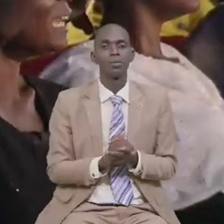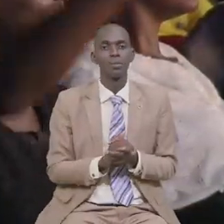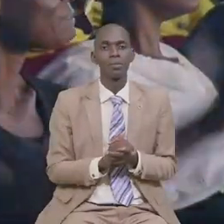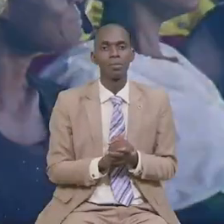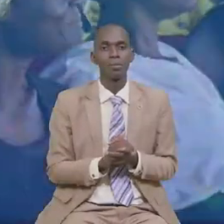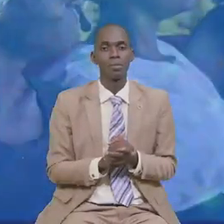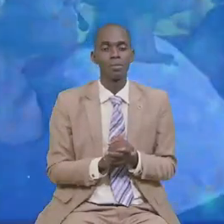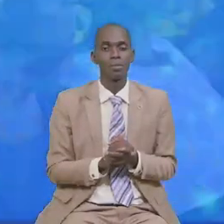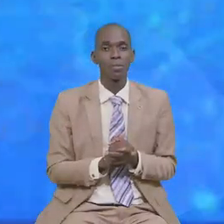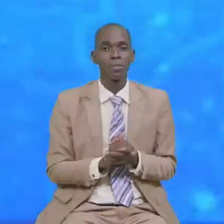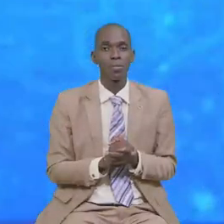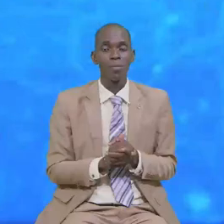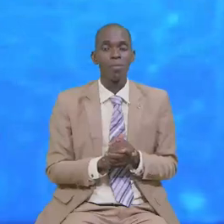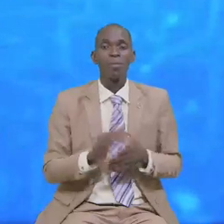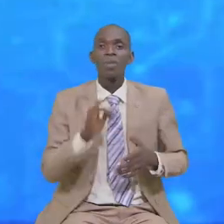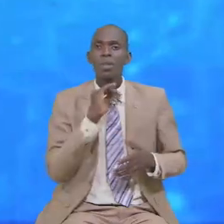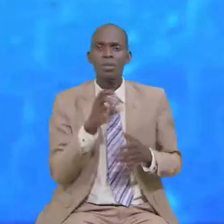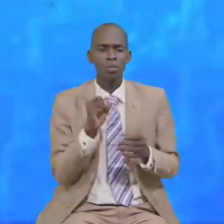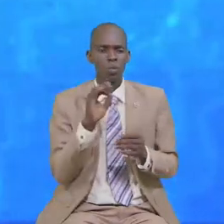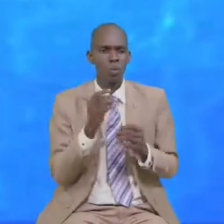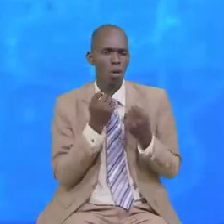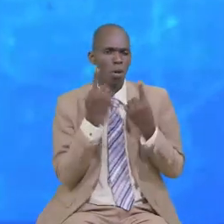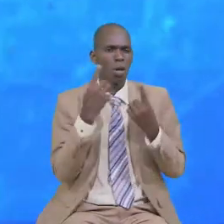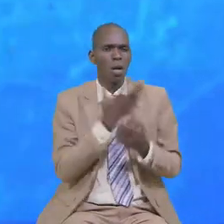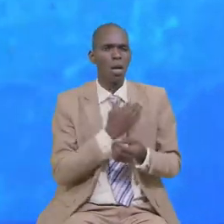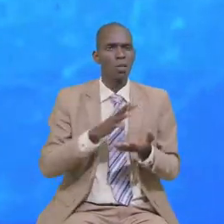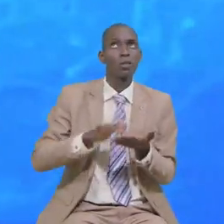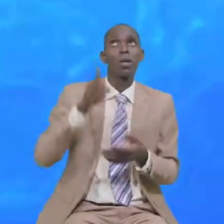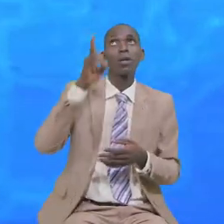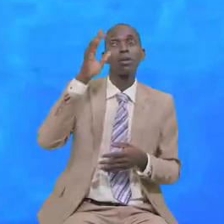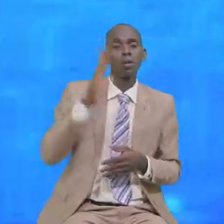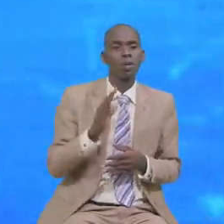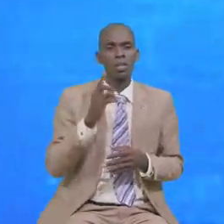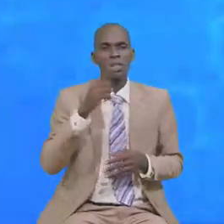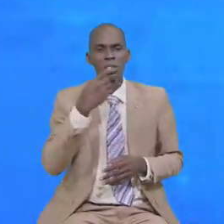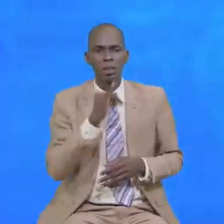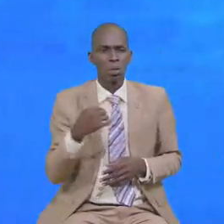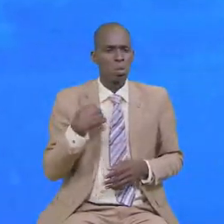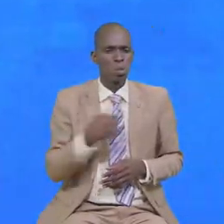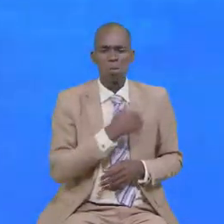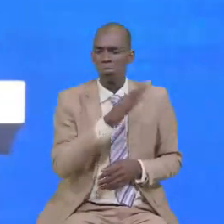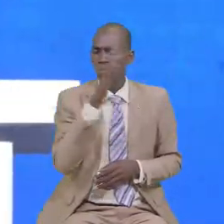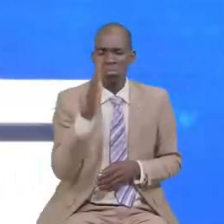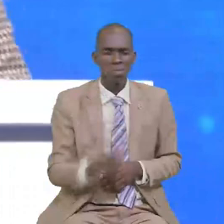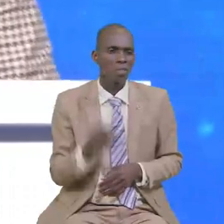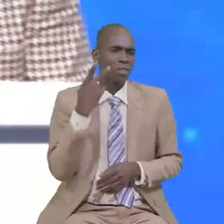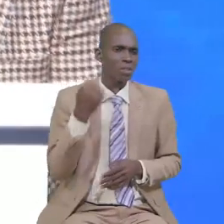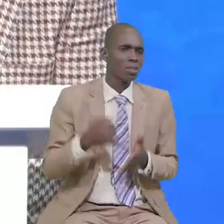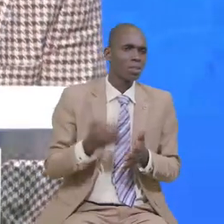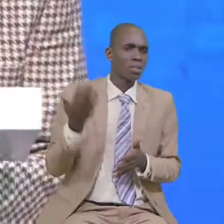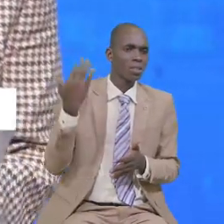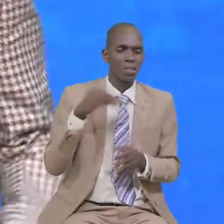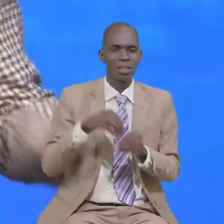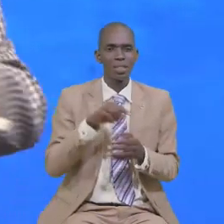It's so much that the world amazed and they glorified God, saying, we never saw it on this